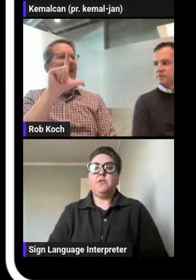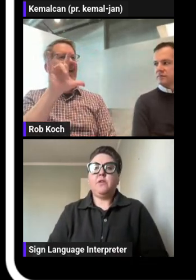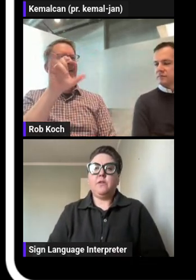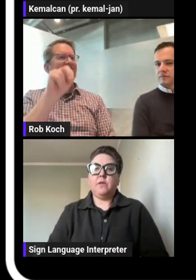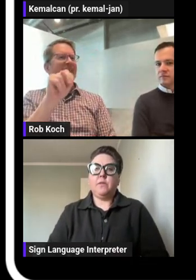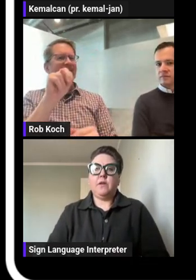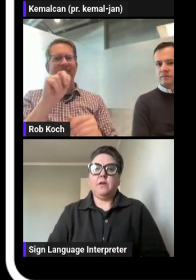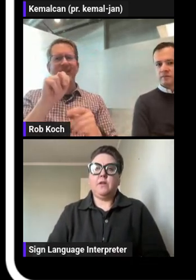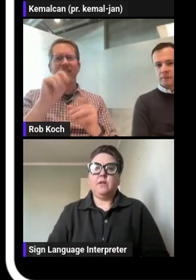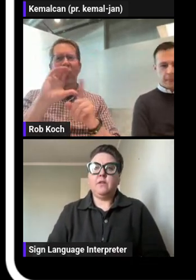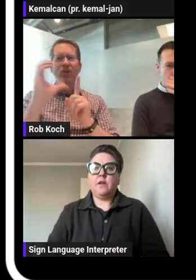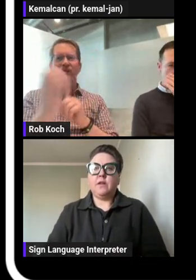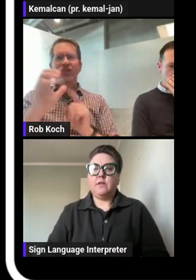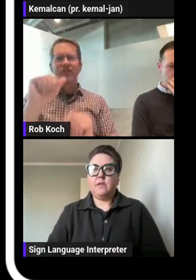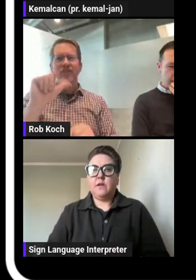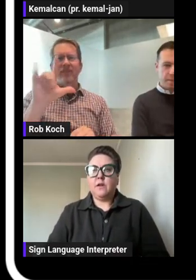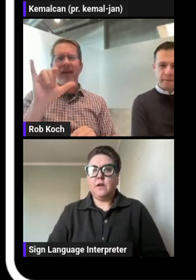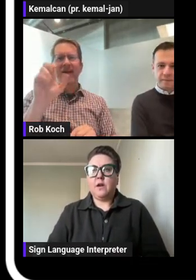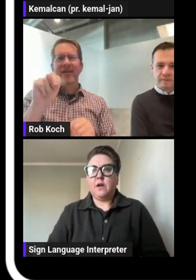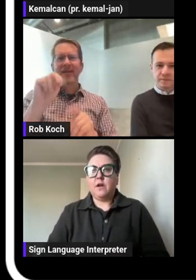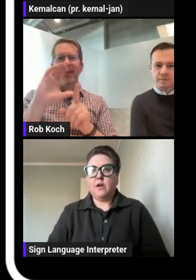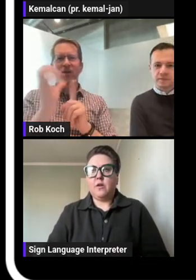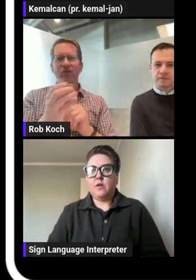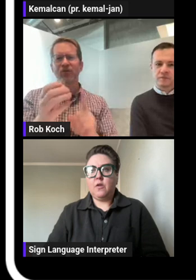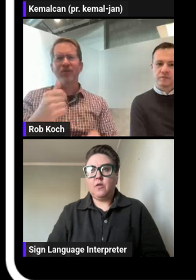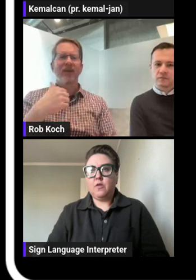So imagine you have something that's